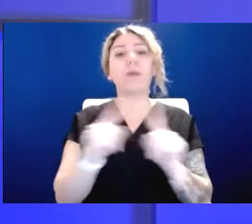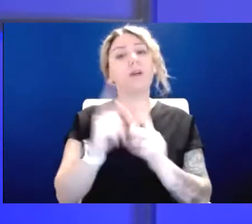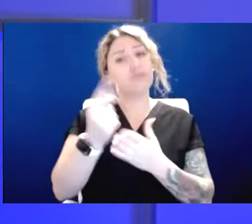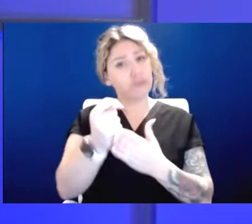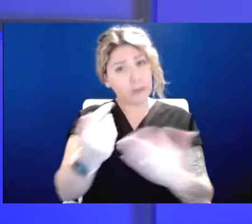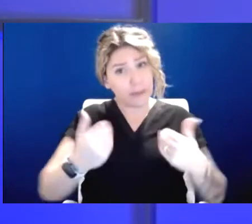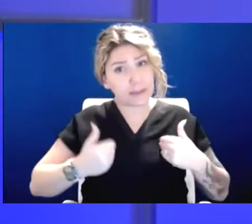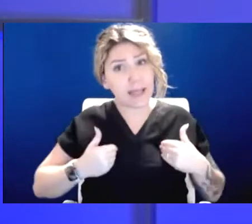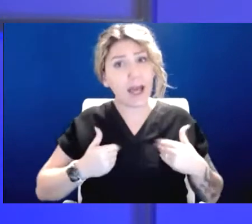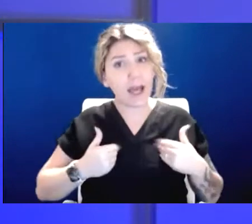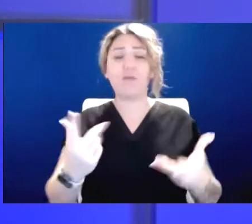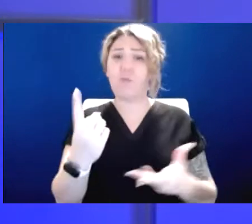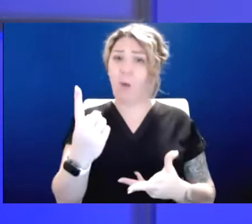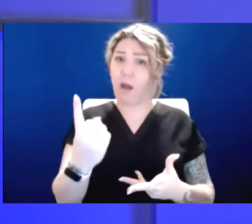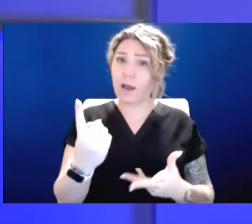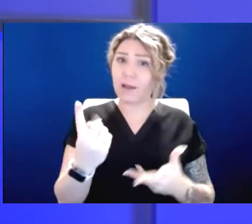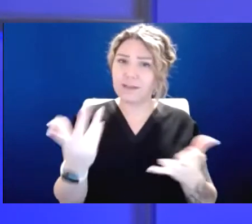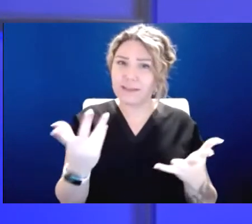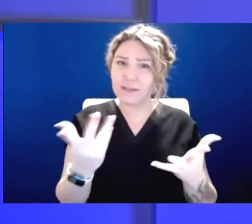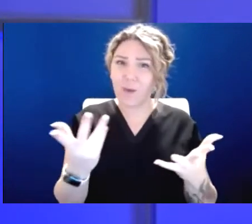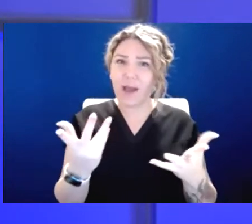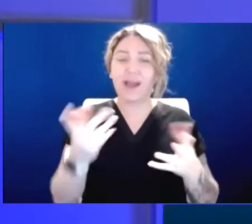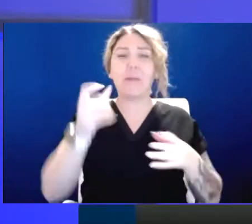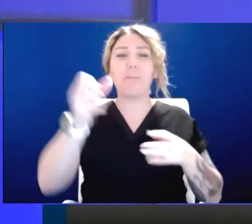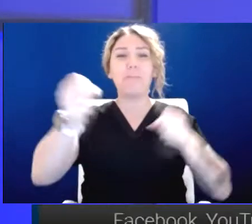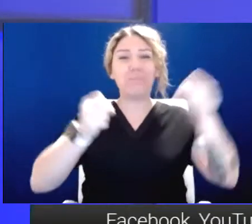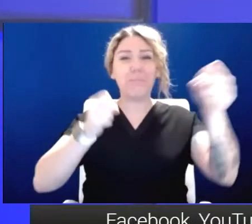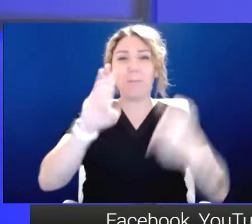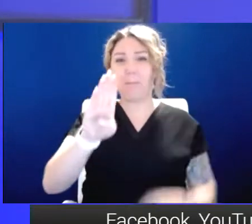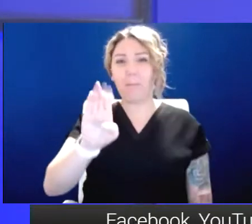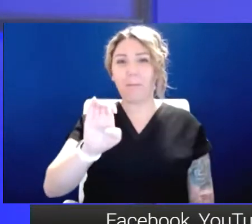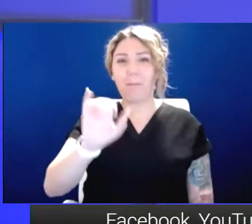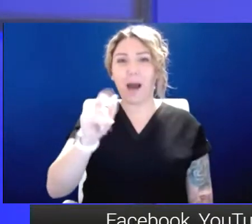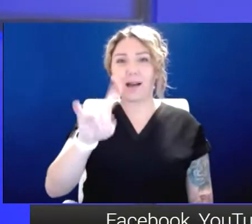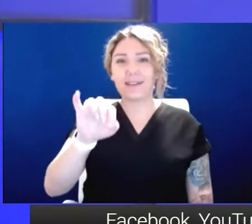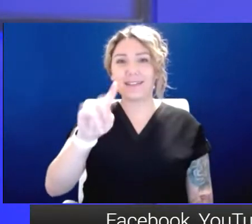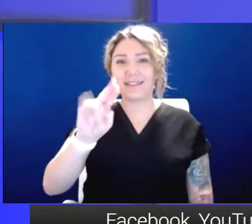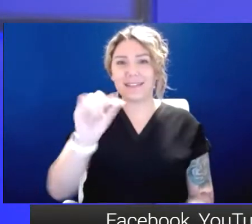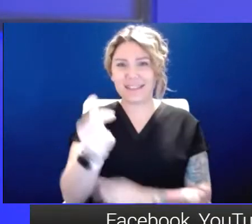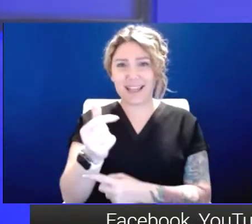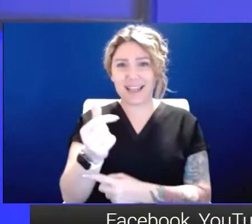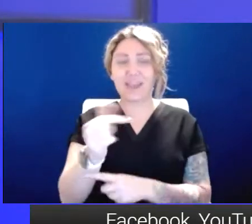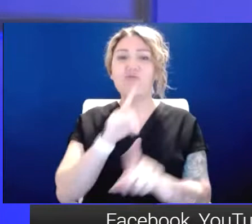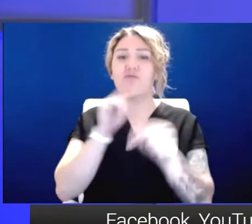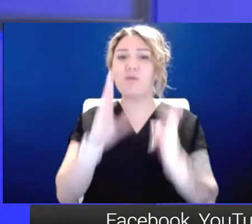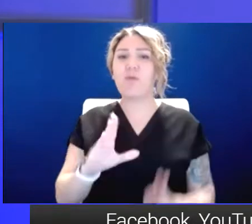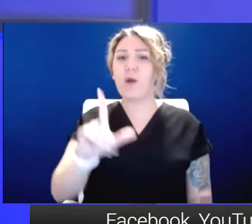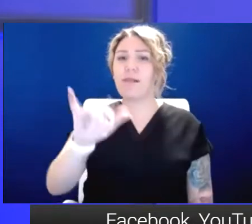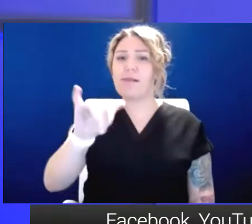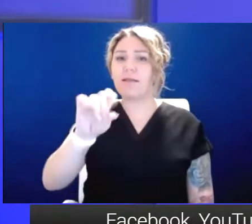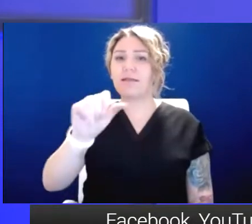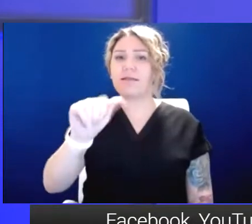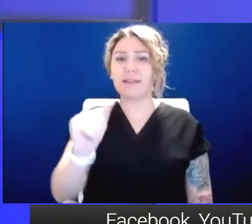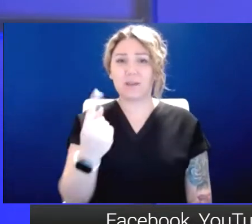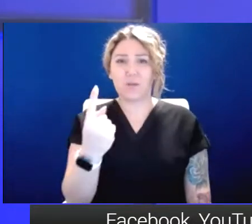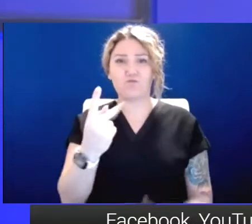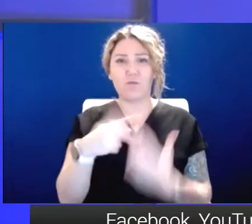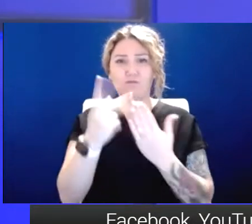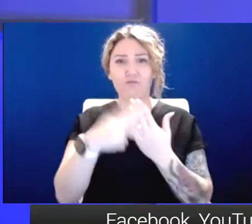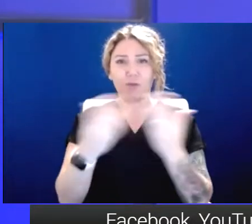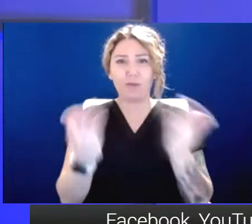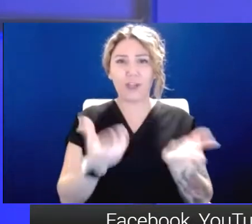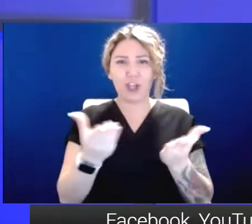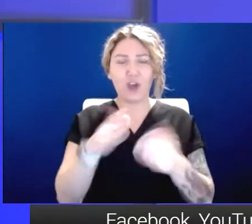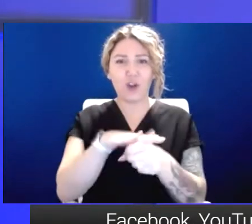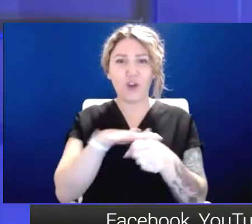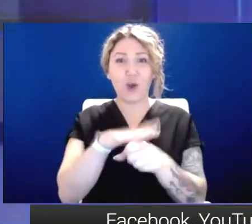those includes boxing. Reporter Lisa Benson takes a look at one program here locally, and she filmed this before the